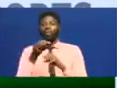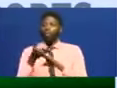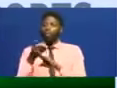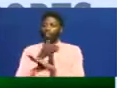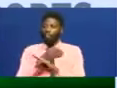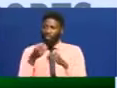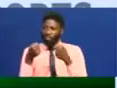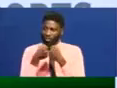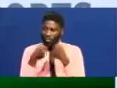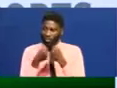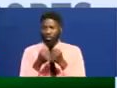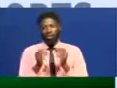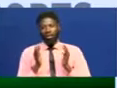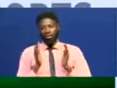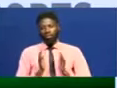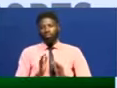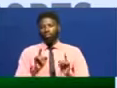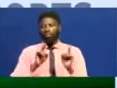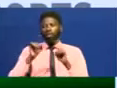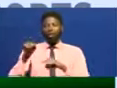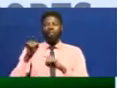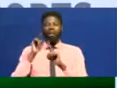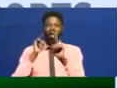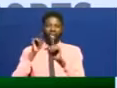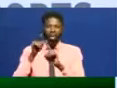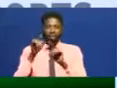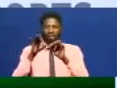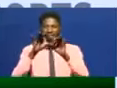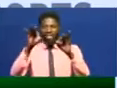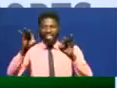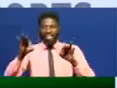is a fellow who came to mark that pitch. He was paid.